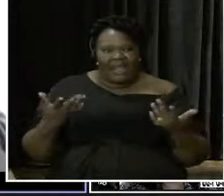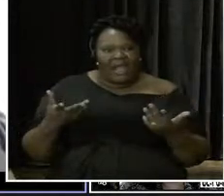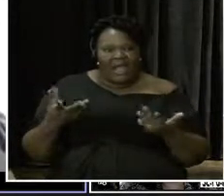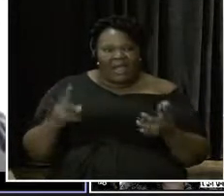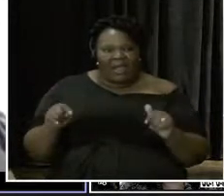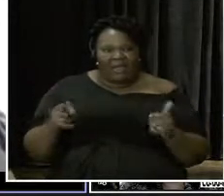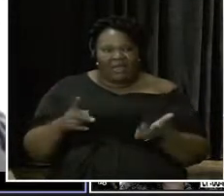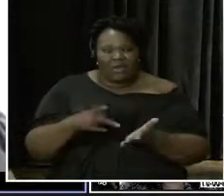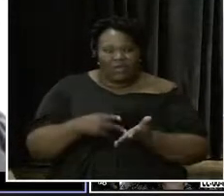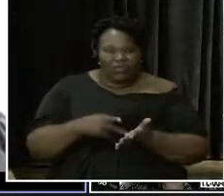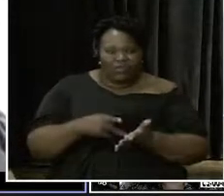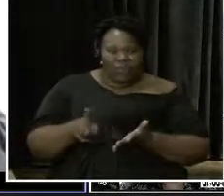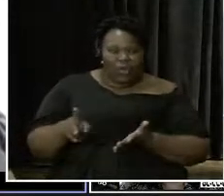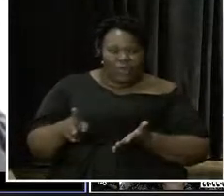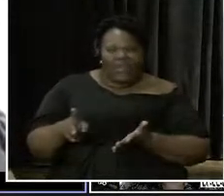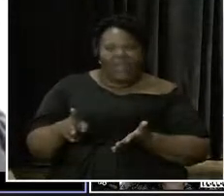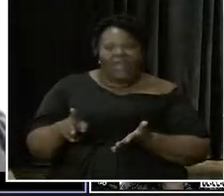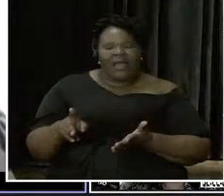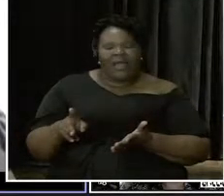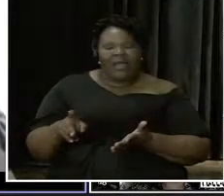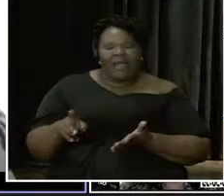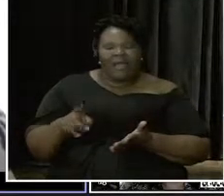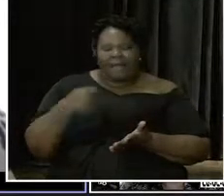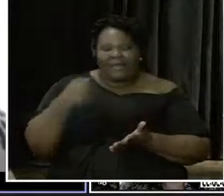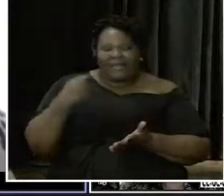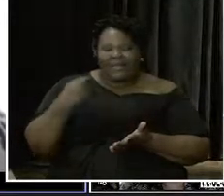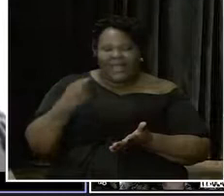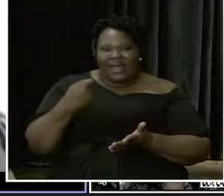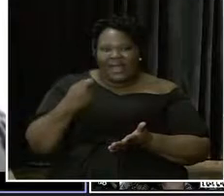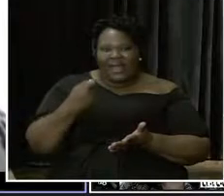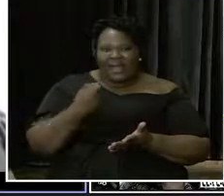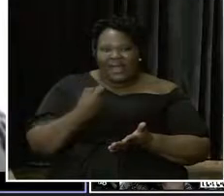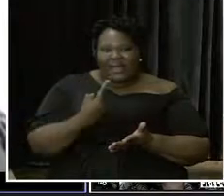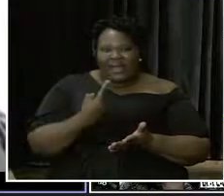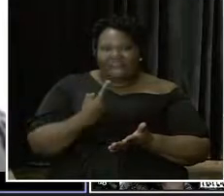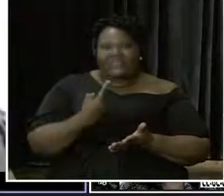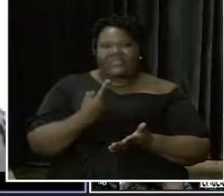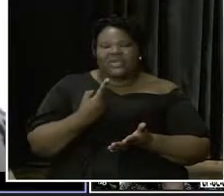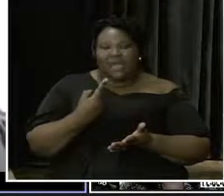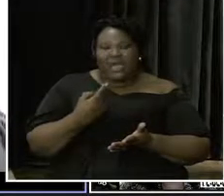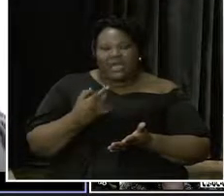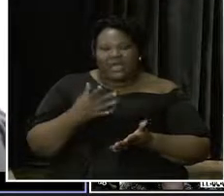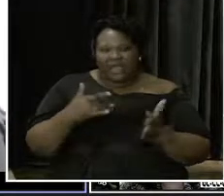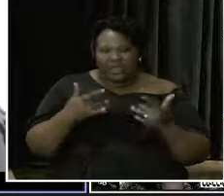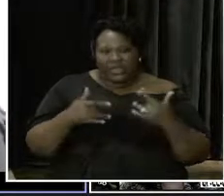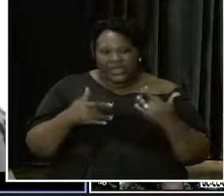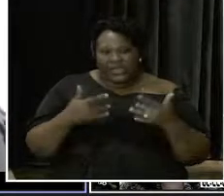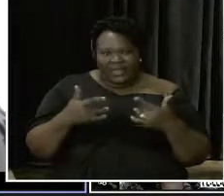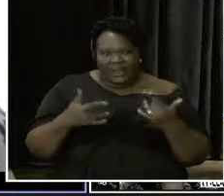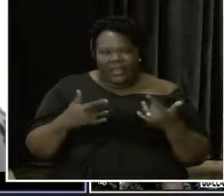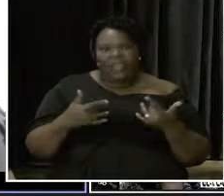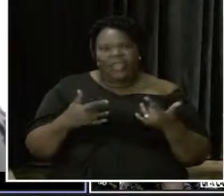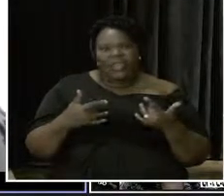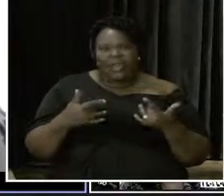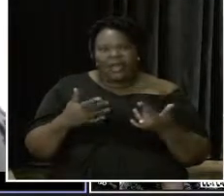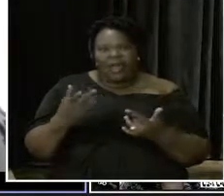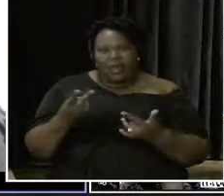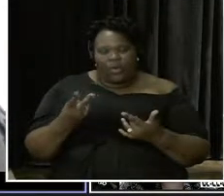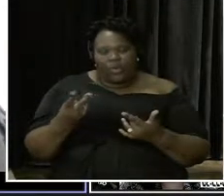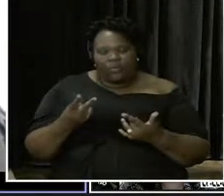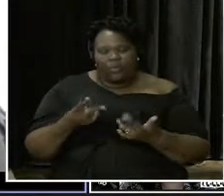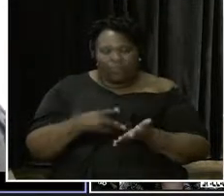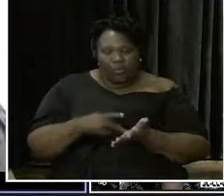for retired city employees is certainly a concern. And the issue of impairment